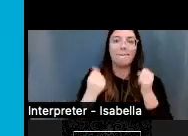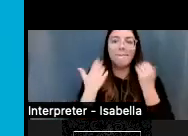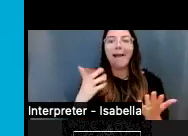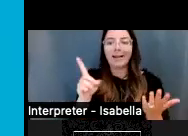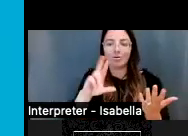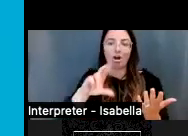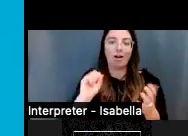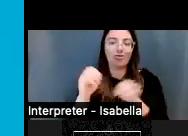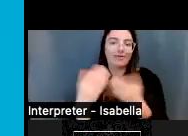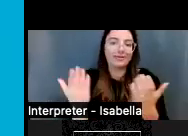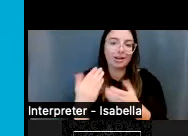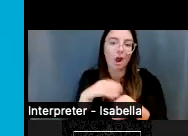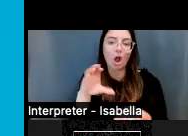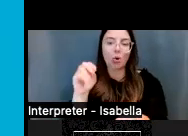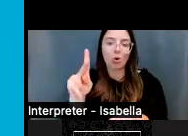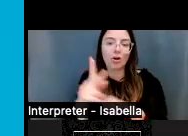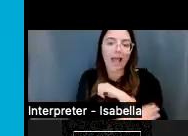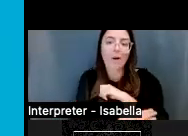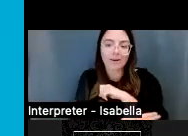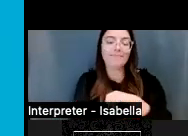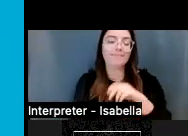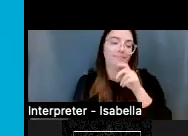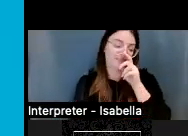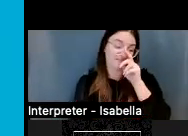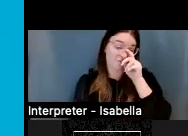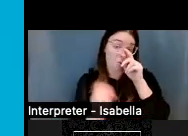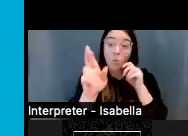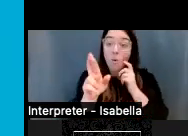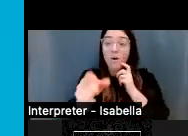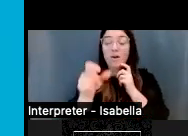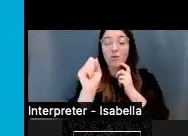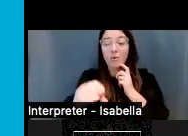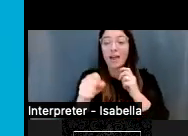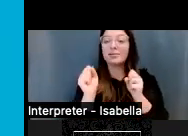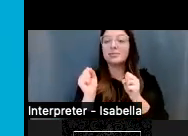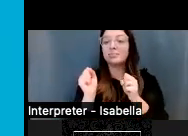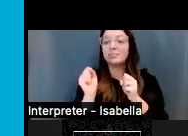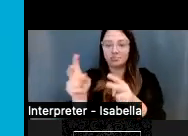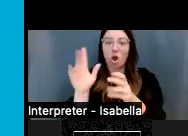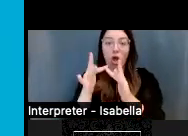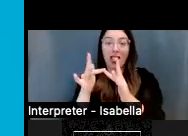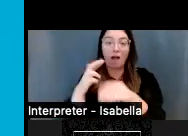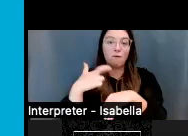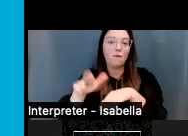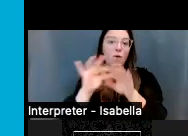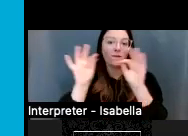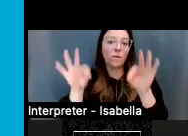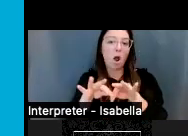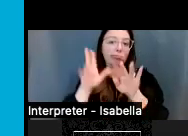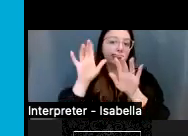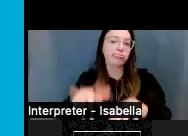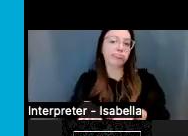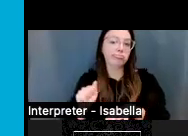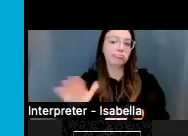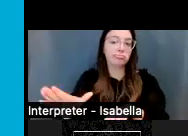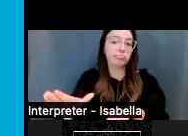here. Or you can submit an online referral form. This we kind of recommend if you're able to